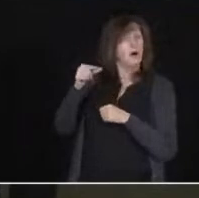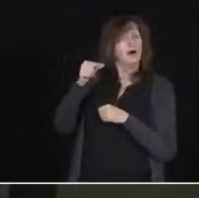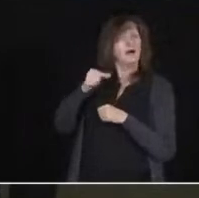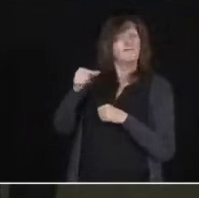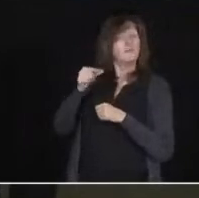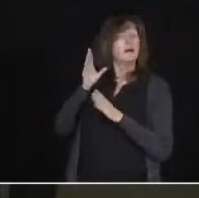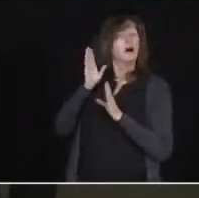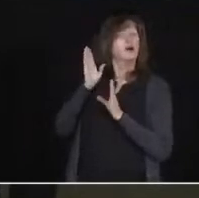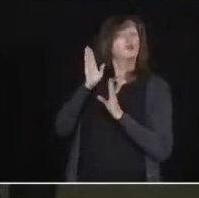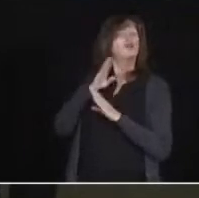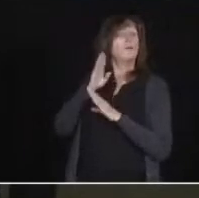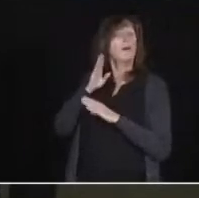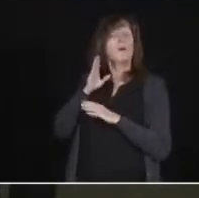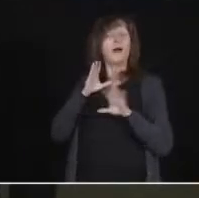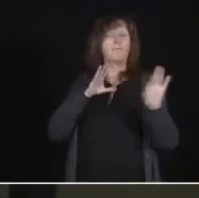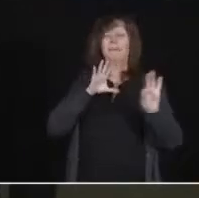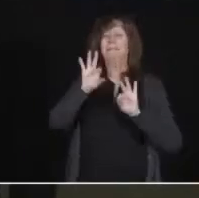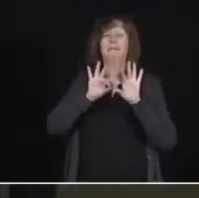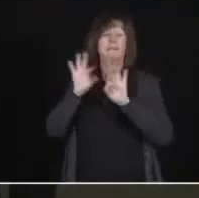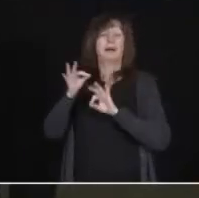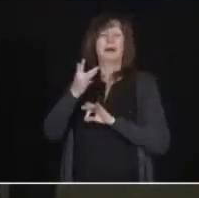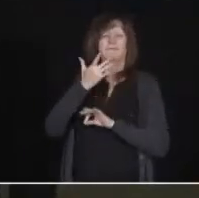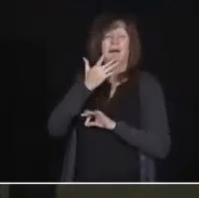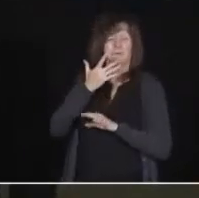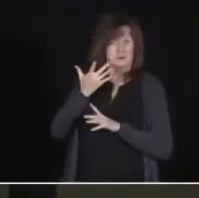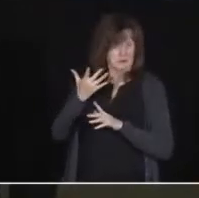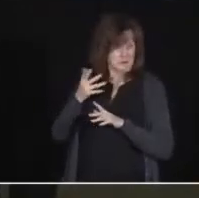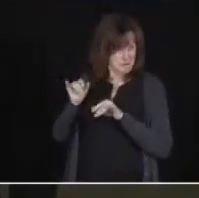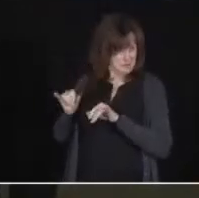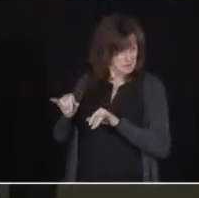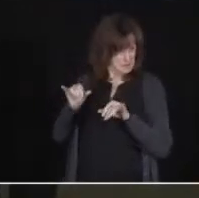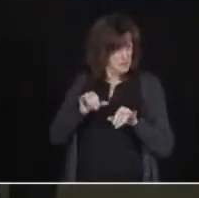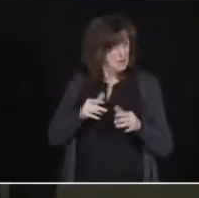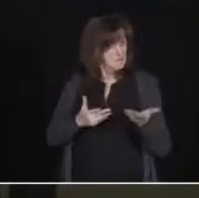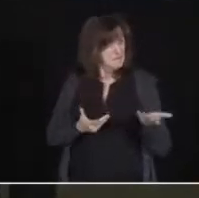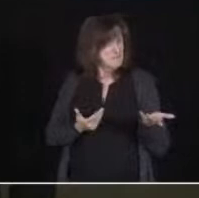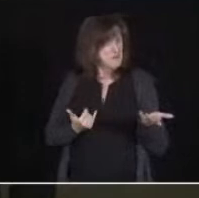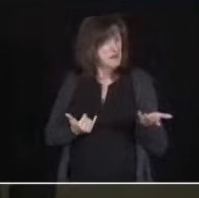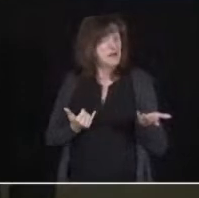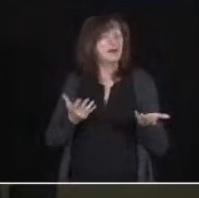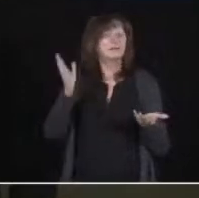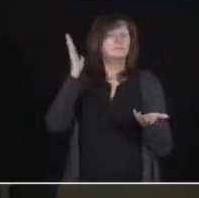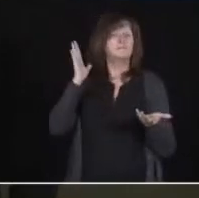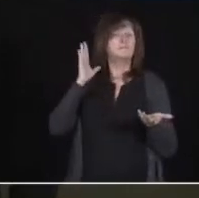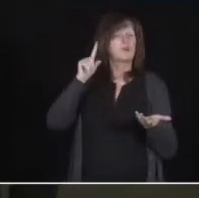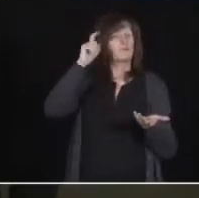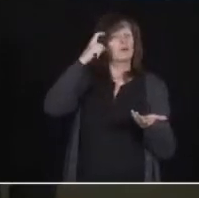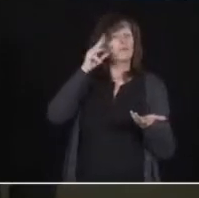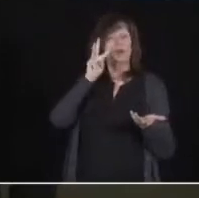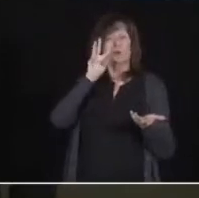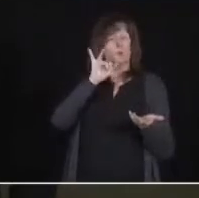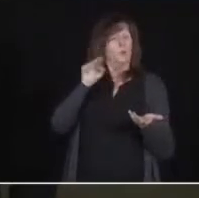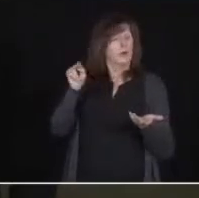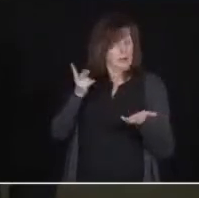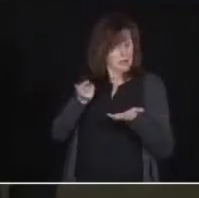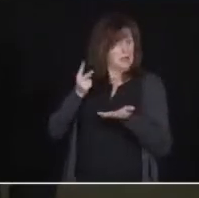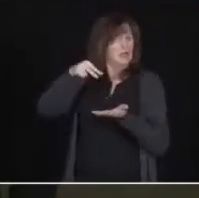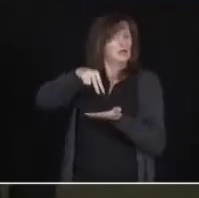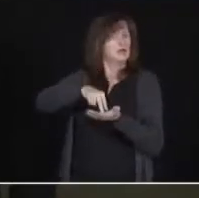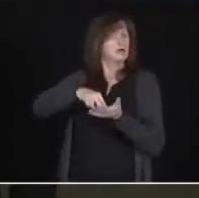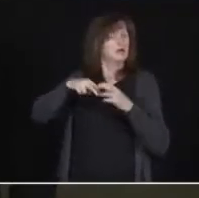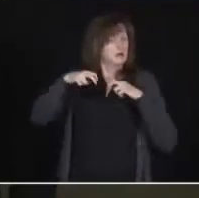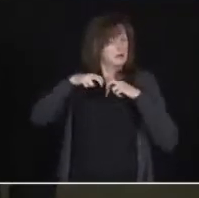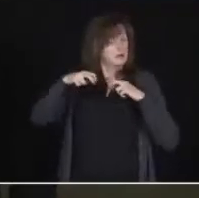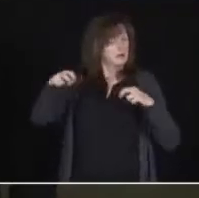ago. Former Premier Kathleen Wynne stood in the legislature and was very vocal about a man who has